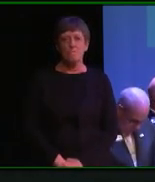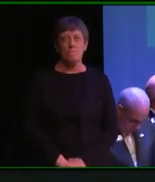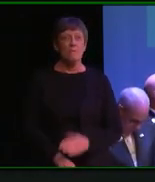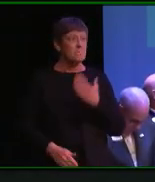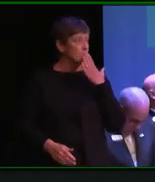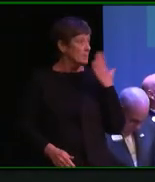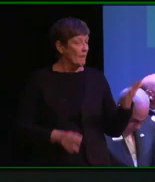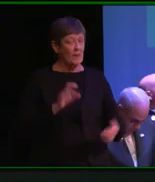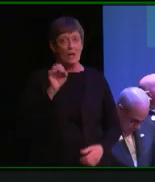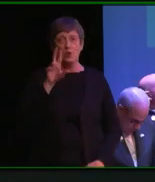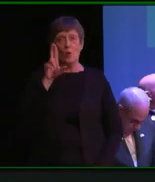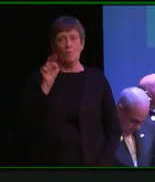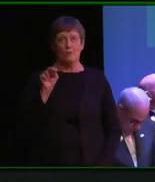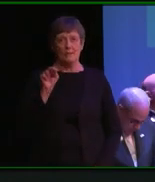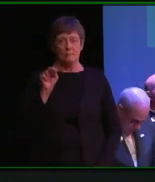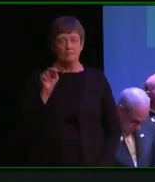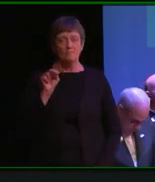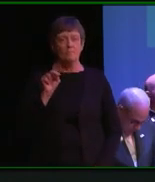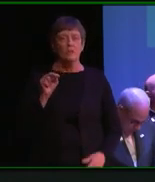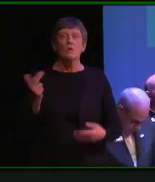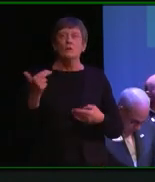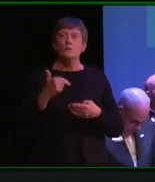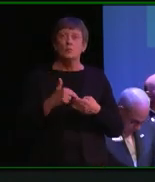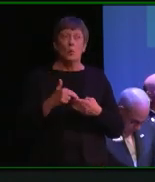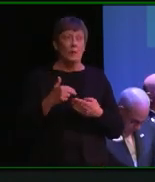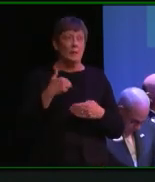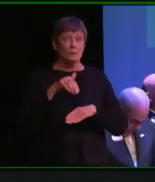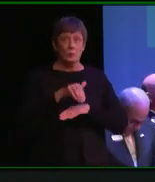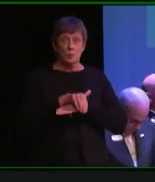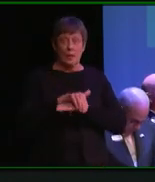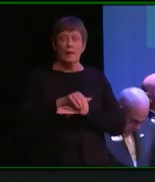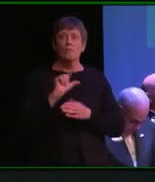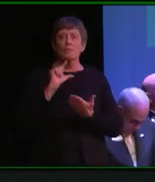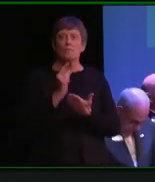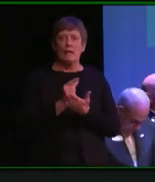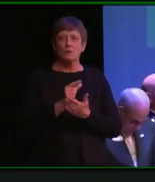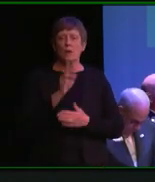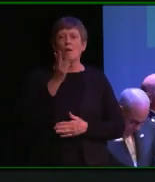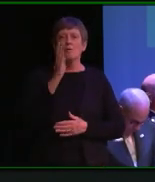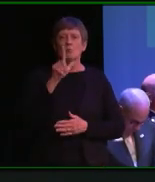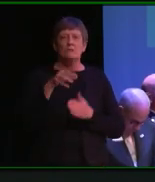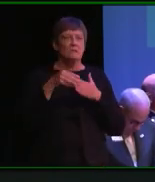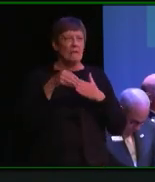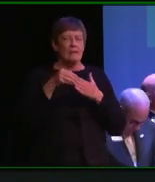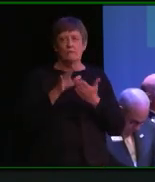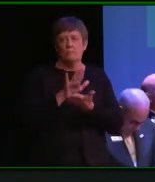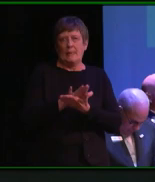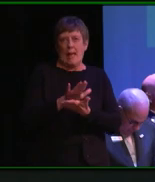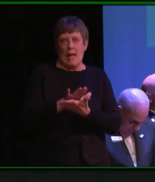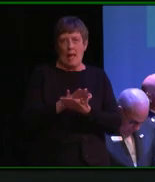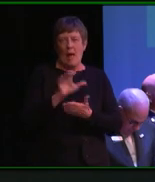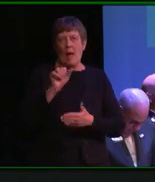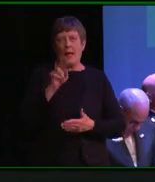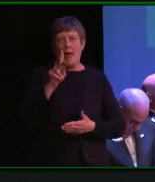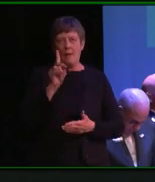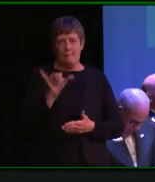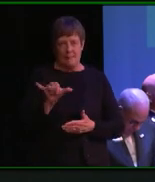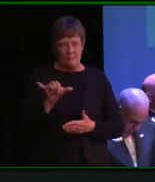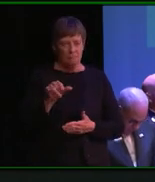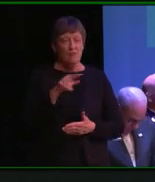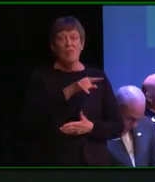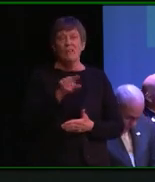Thank you, Erin. Joining us this evening are the graduates of Bristol's Leadership Academy. These students